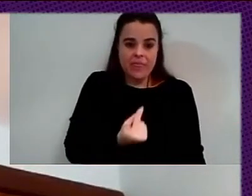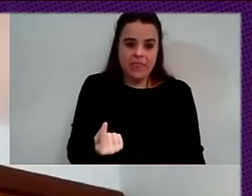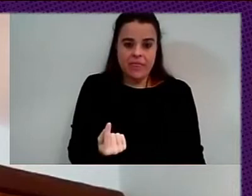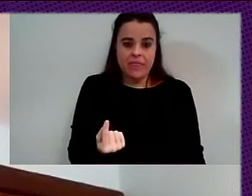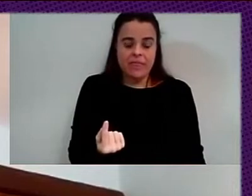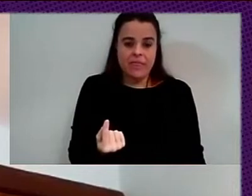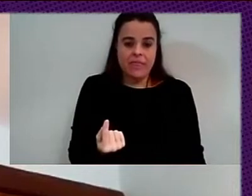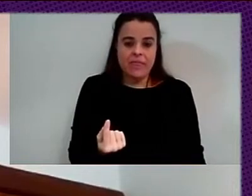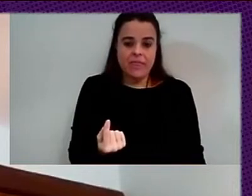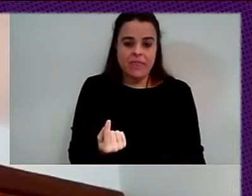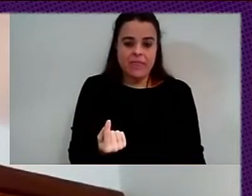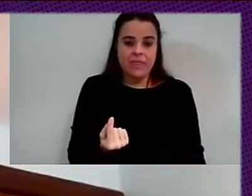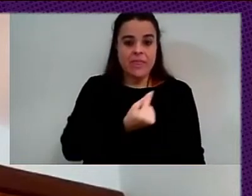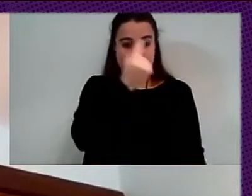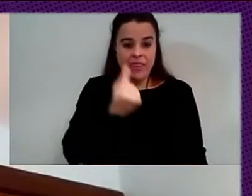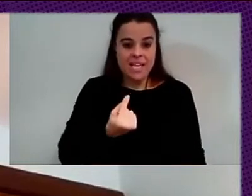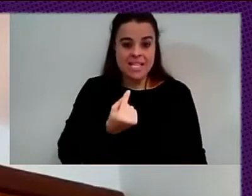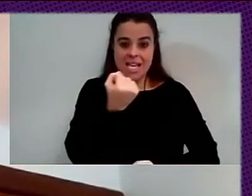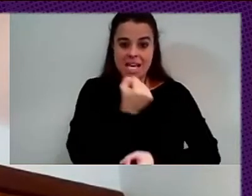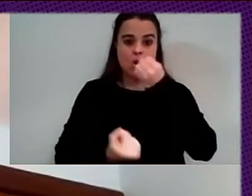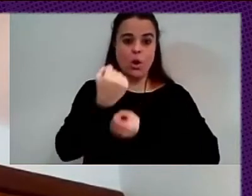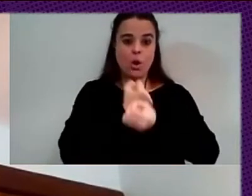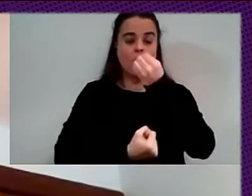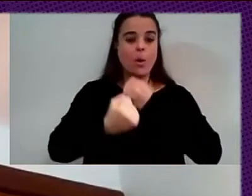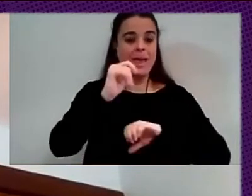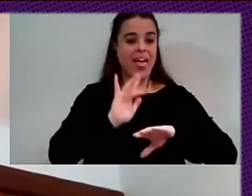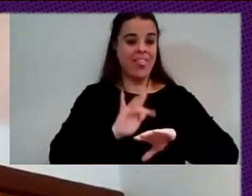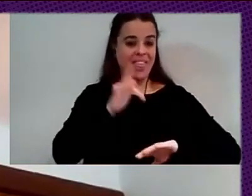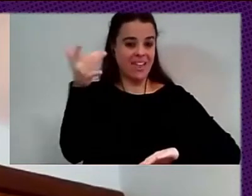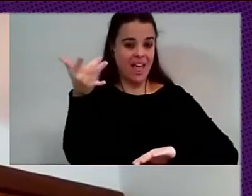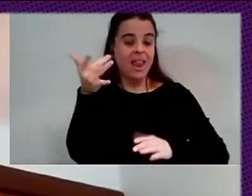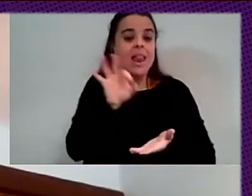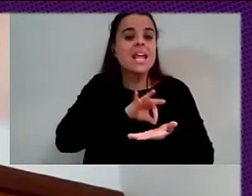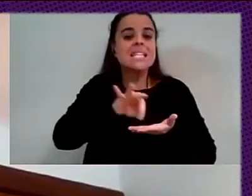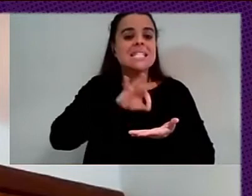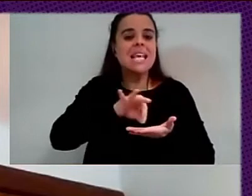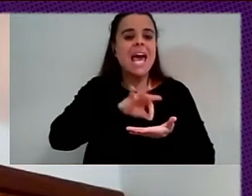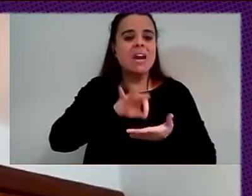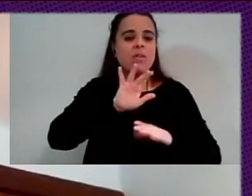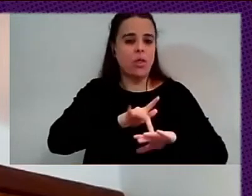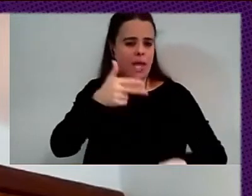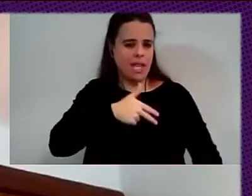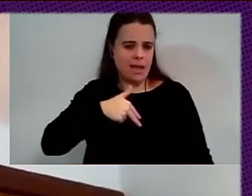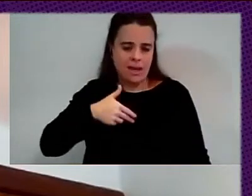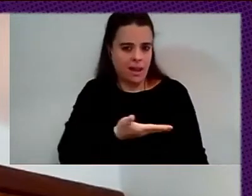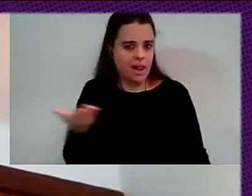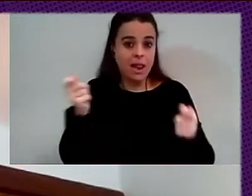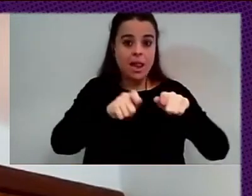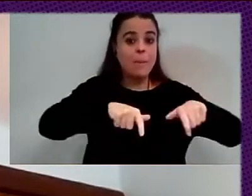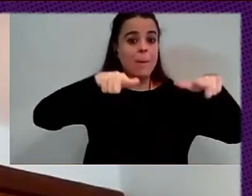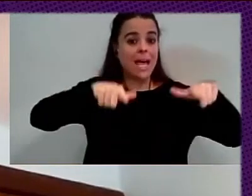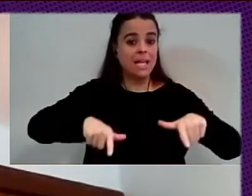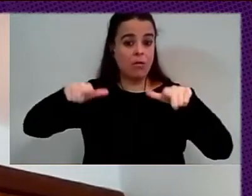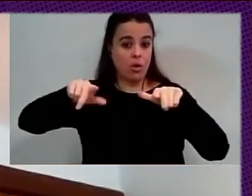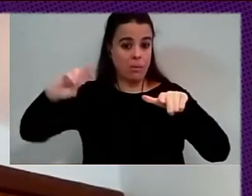digital economy and the services and platforms so that they are are